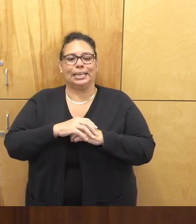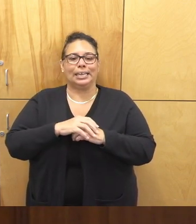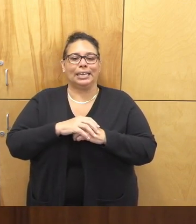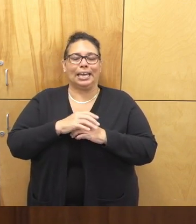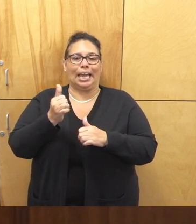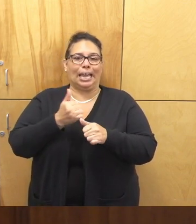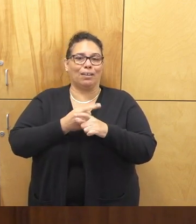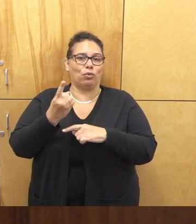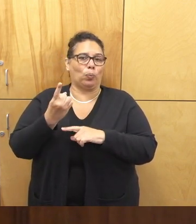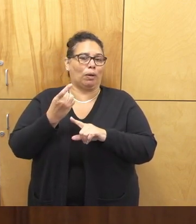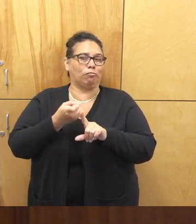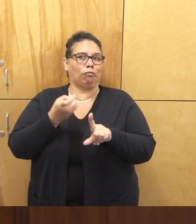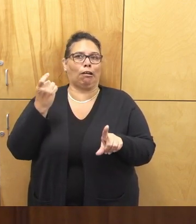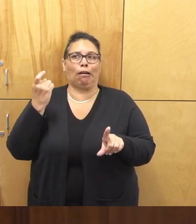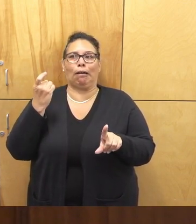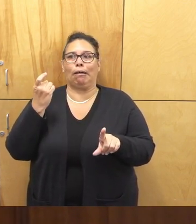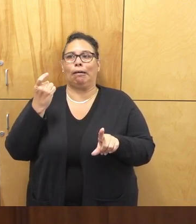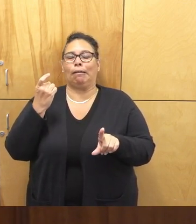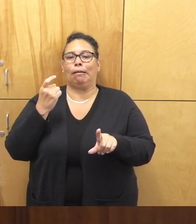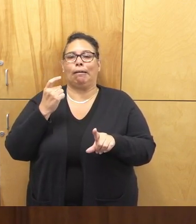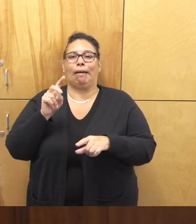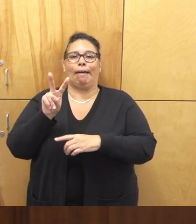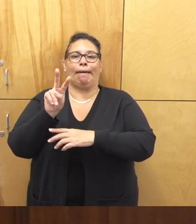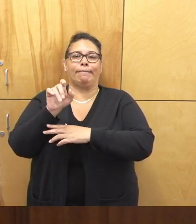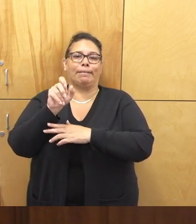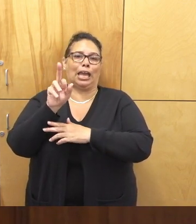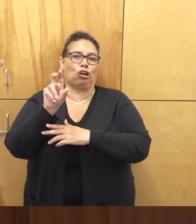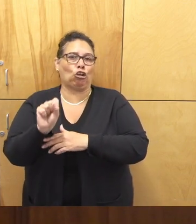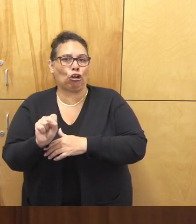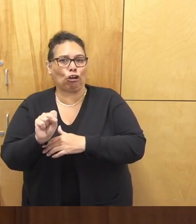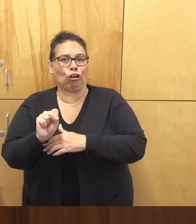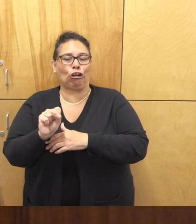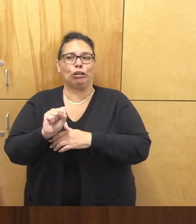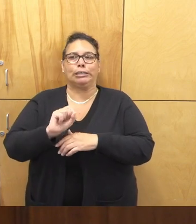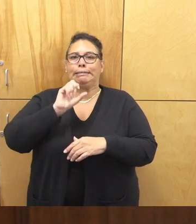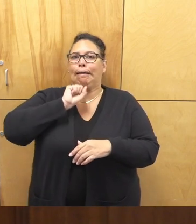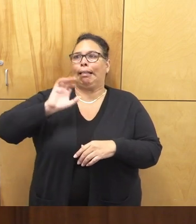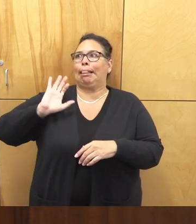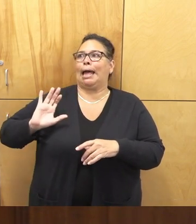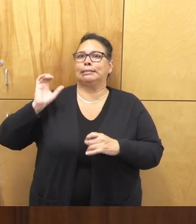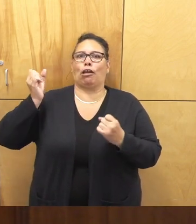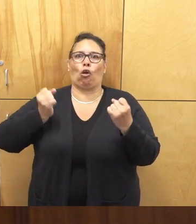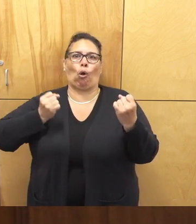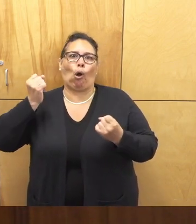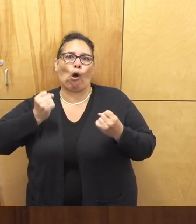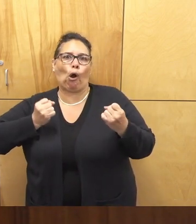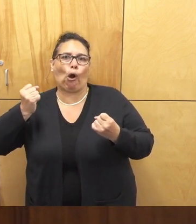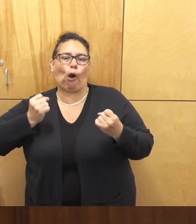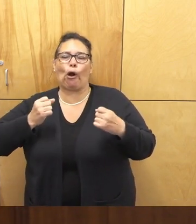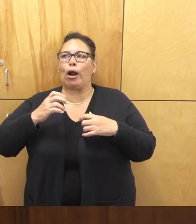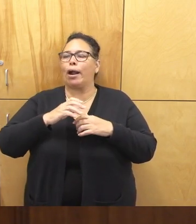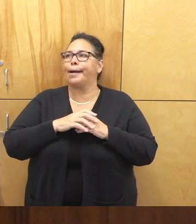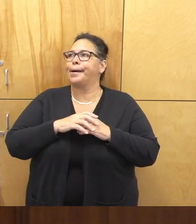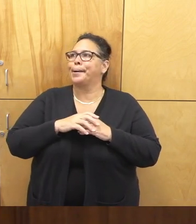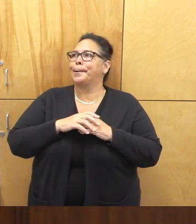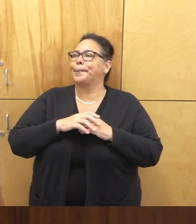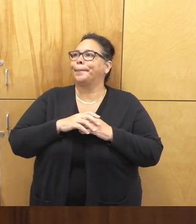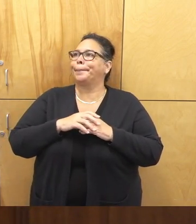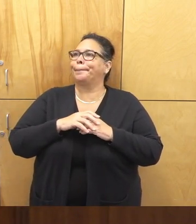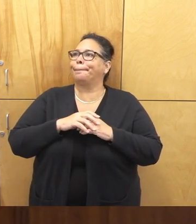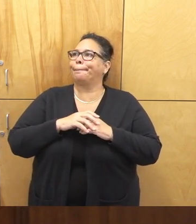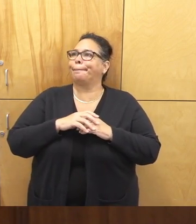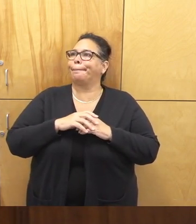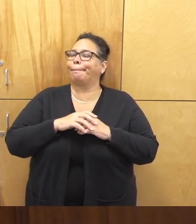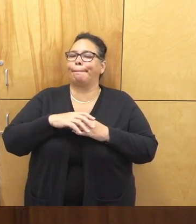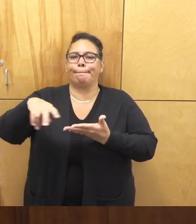Everyone from vendors to classic car show to